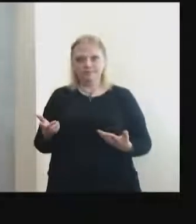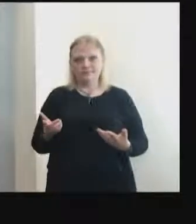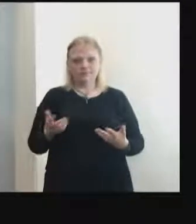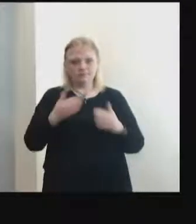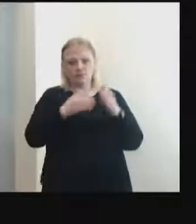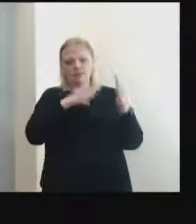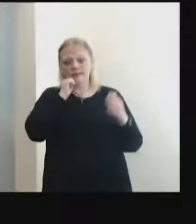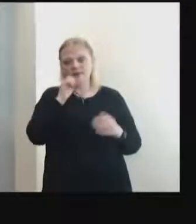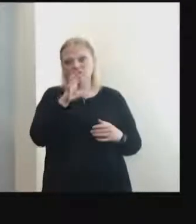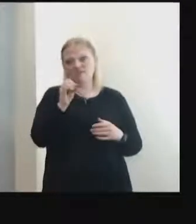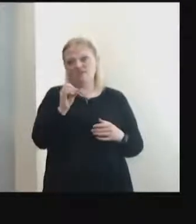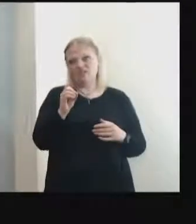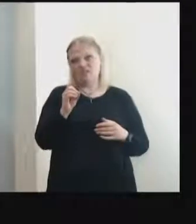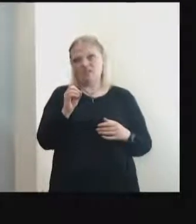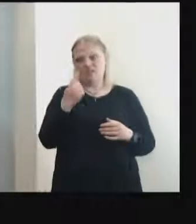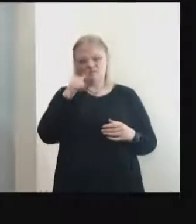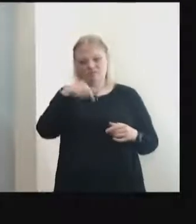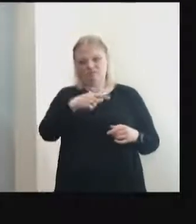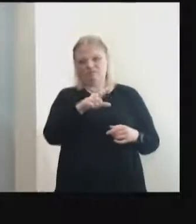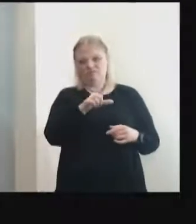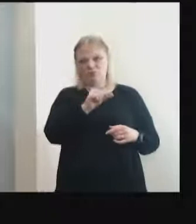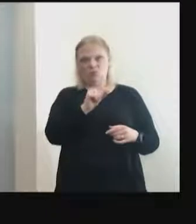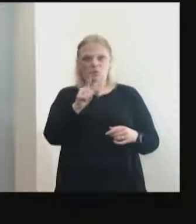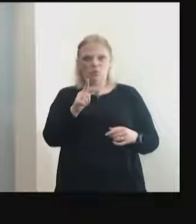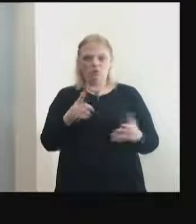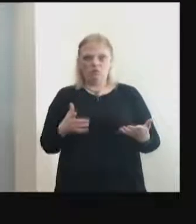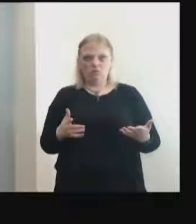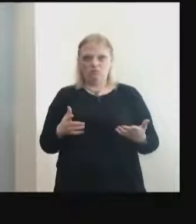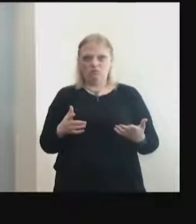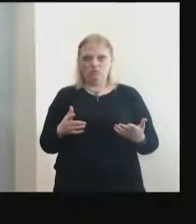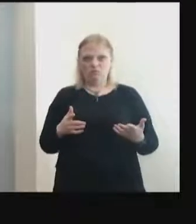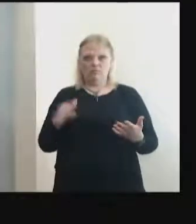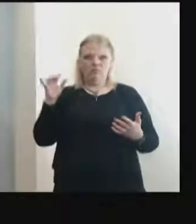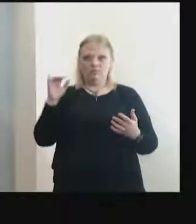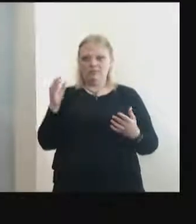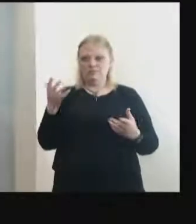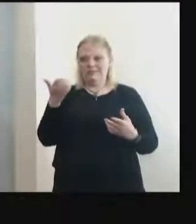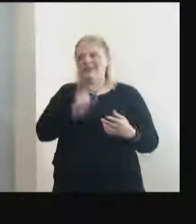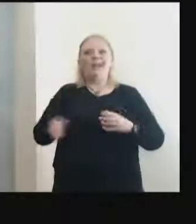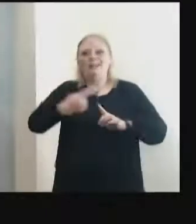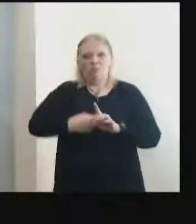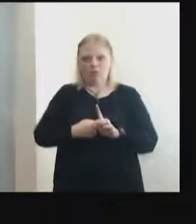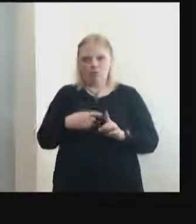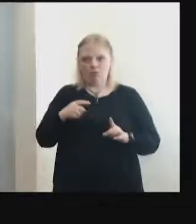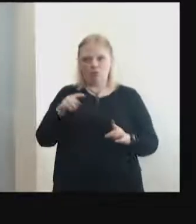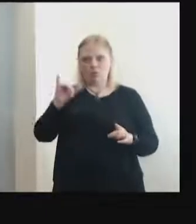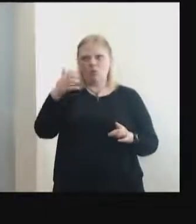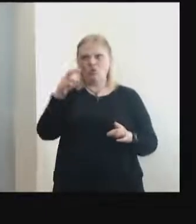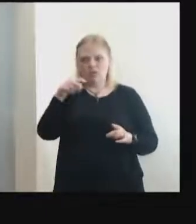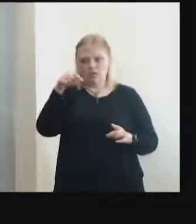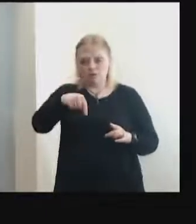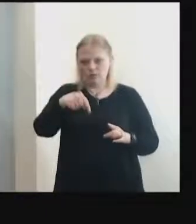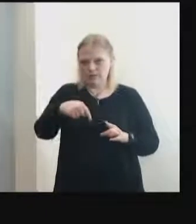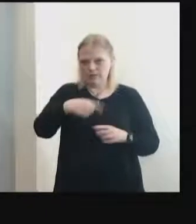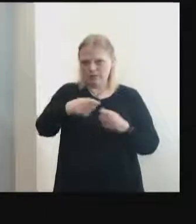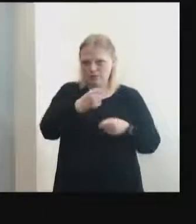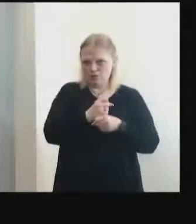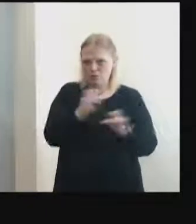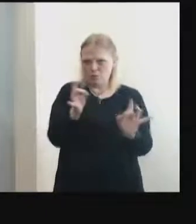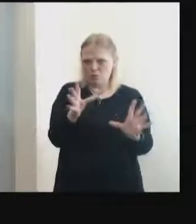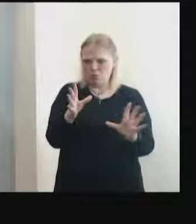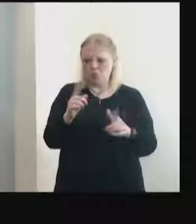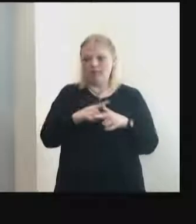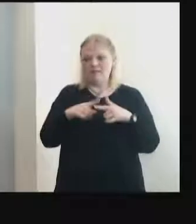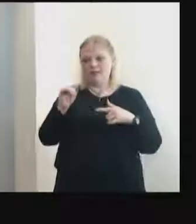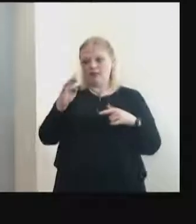under the age of 50 than we had in any other month, including the worst month, which was January of this year, or for that matter, April